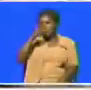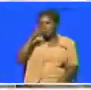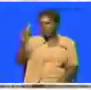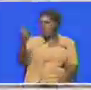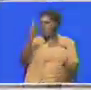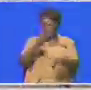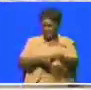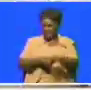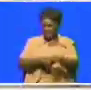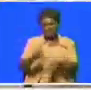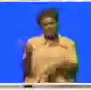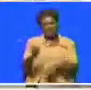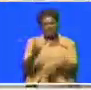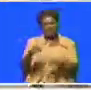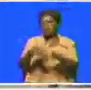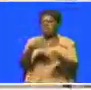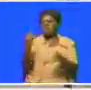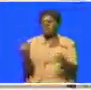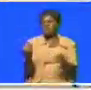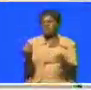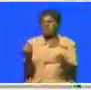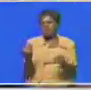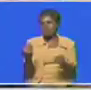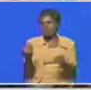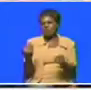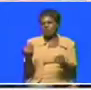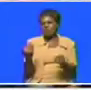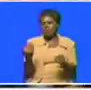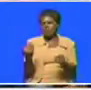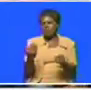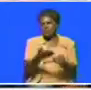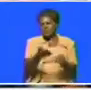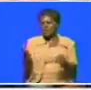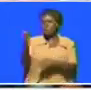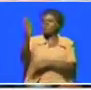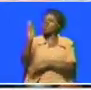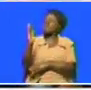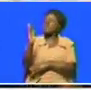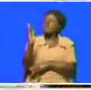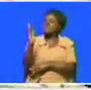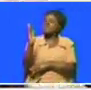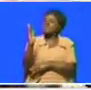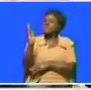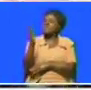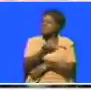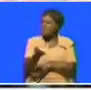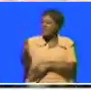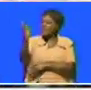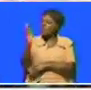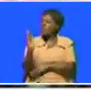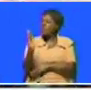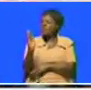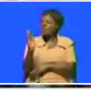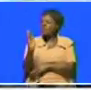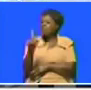first time the police service is falling under such criticism. Kwani hawa ni Mungu? Are they gods? Wao ni